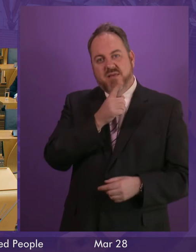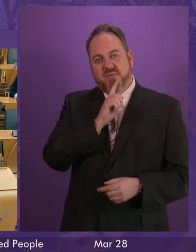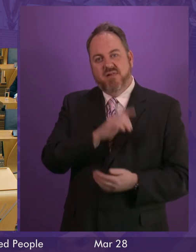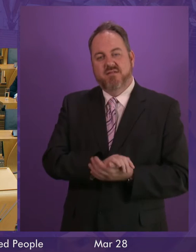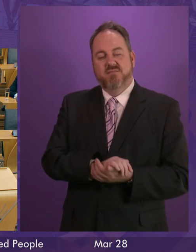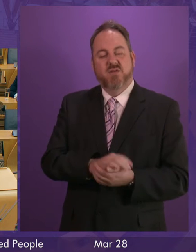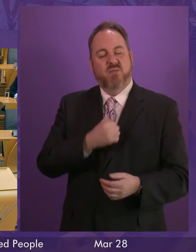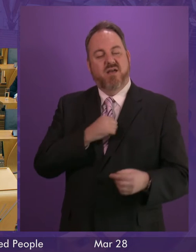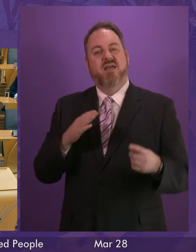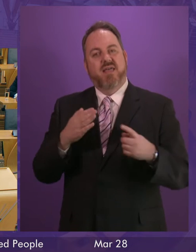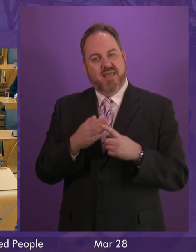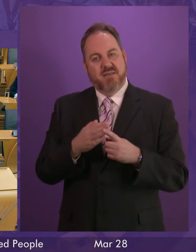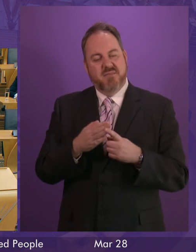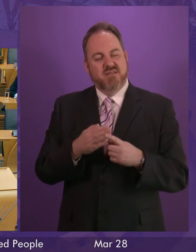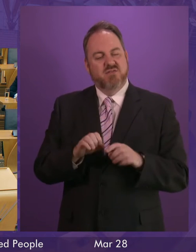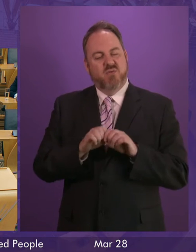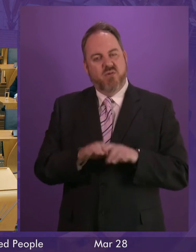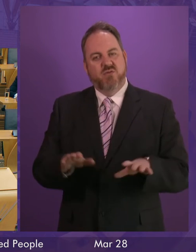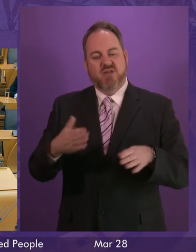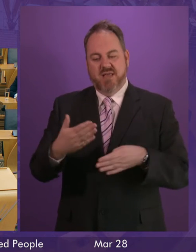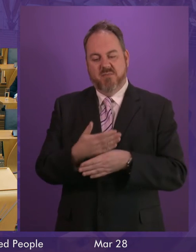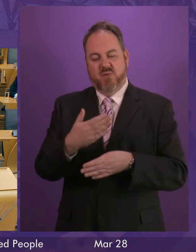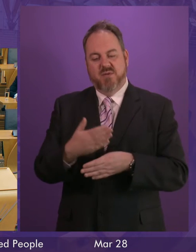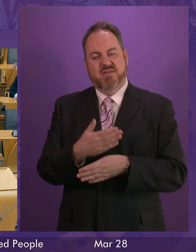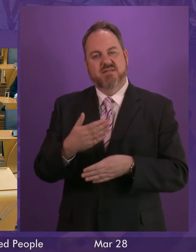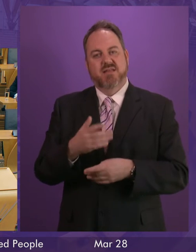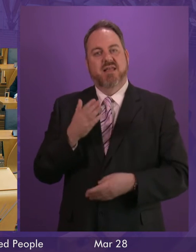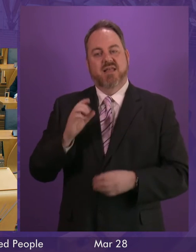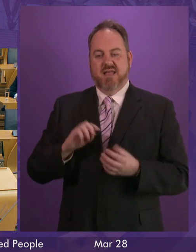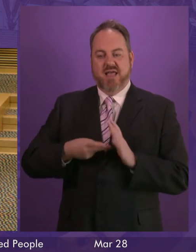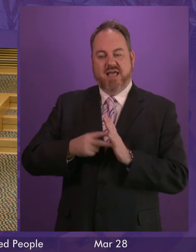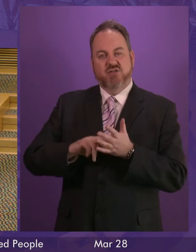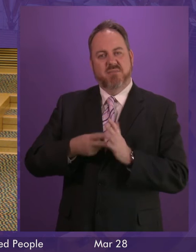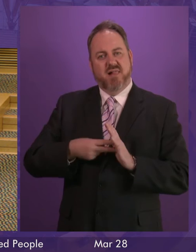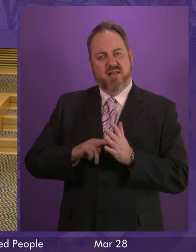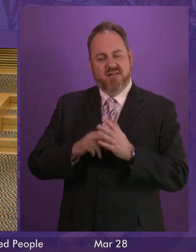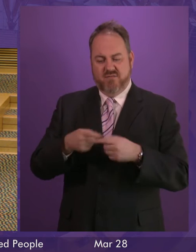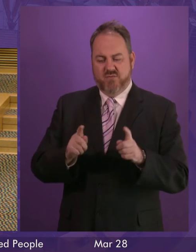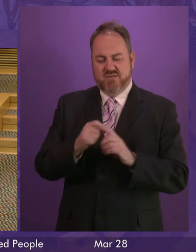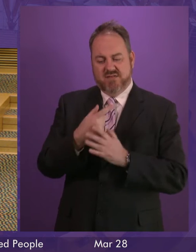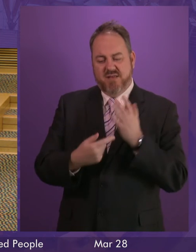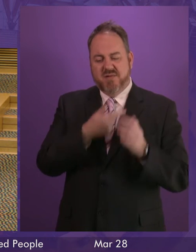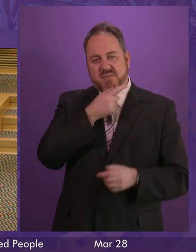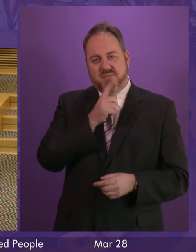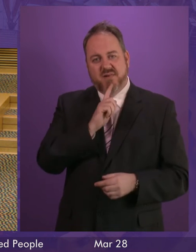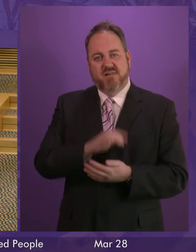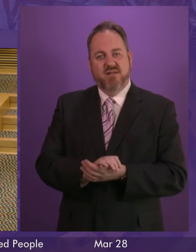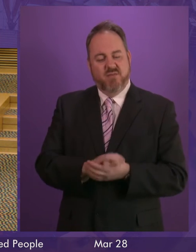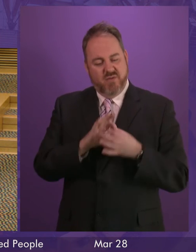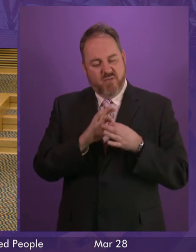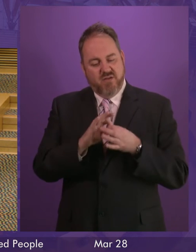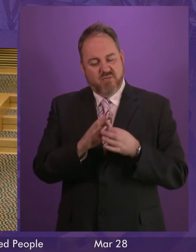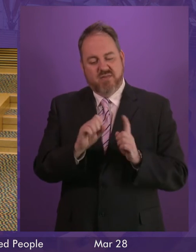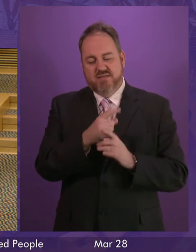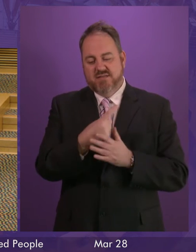a Fairer Scotland for Disabled People Employment Action Plan just last December. The plan, which was developed in partnership with disabled